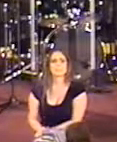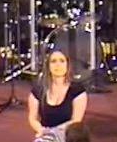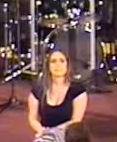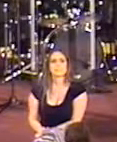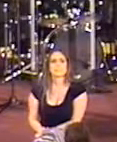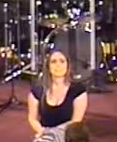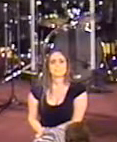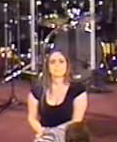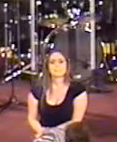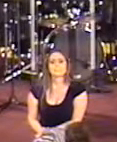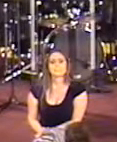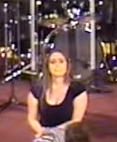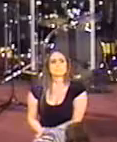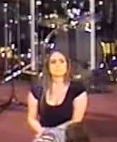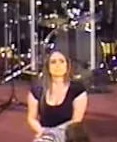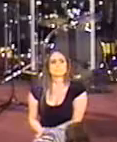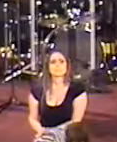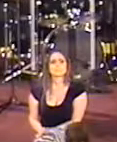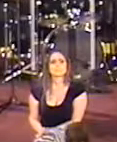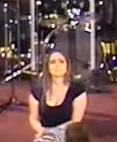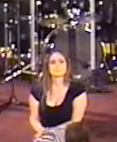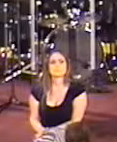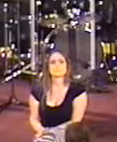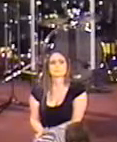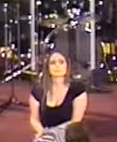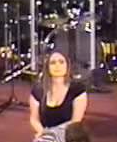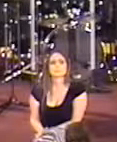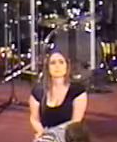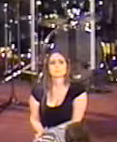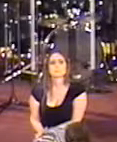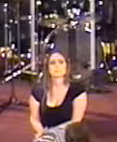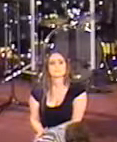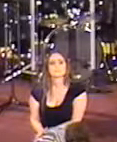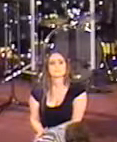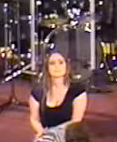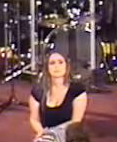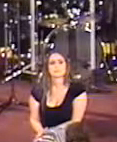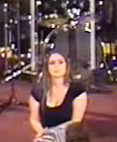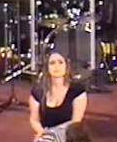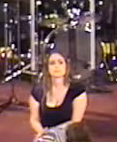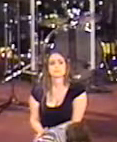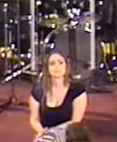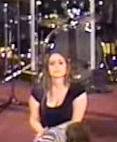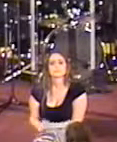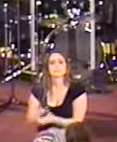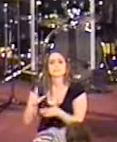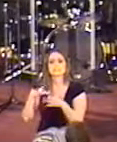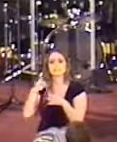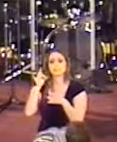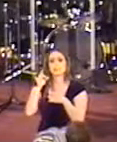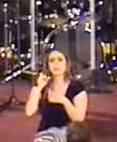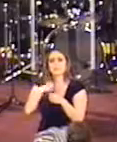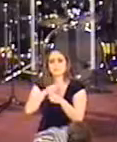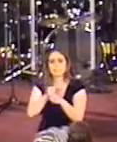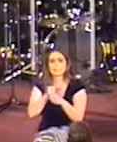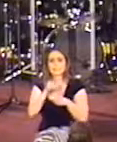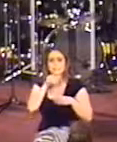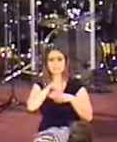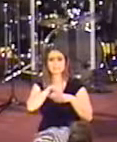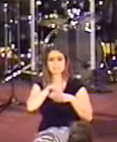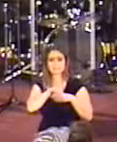The Spirit of God, which He made to dwell in us, jealously desires us. So